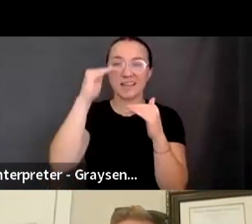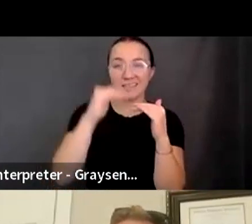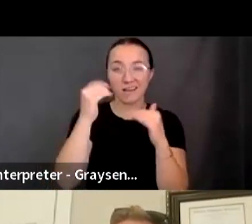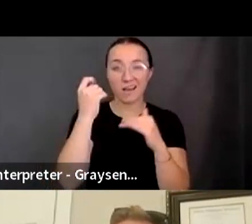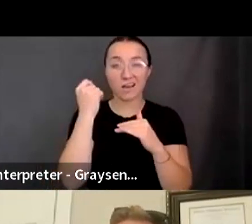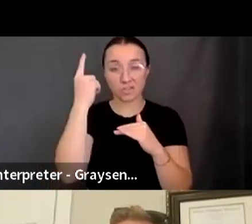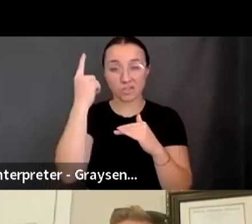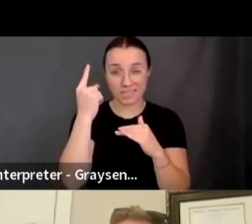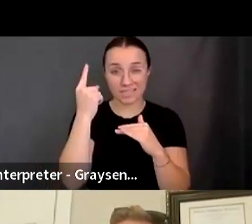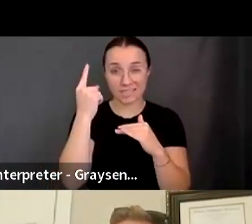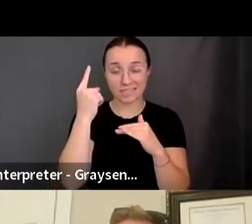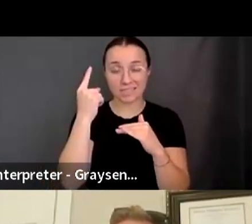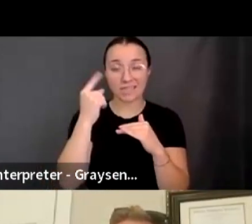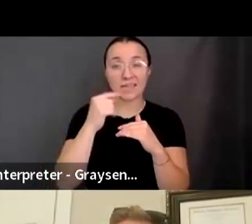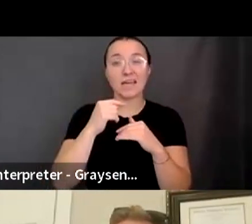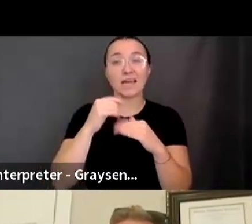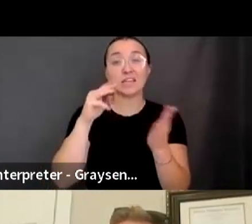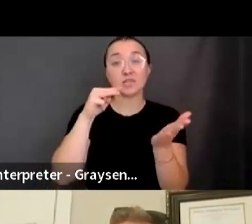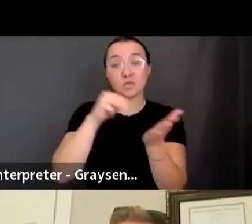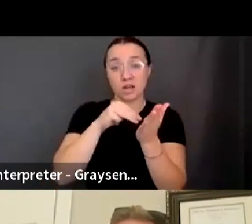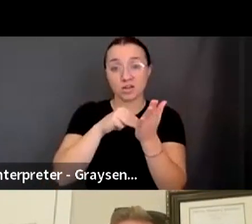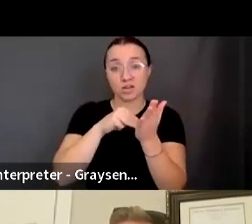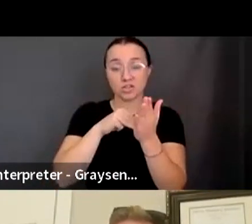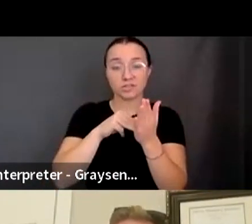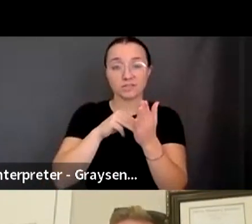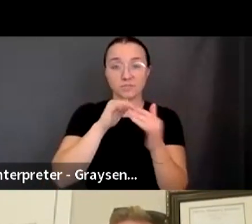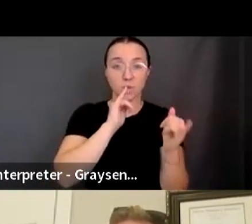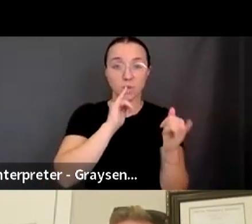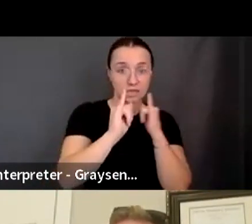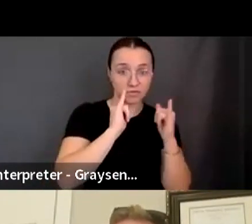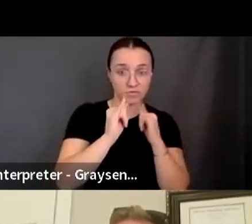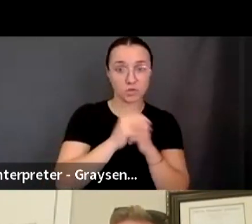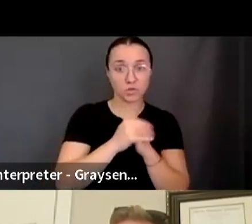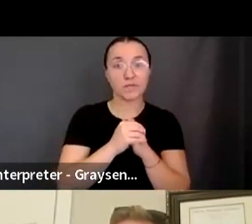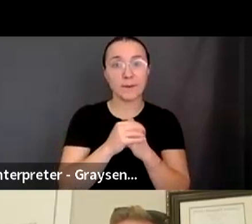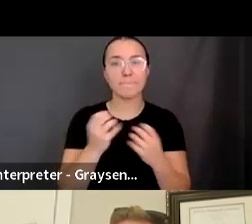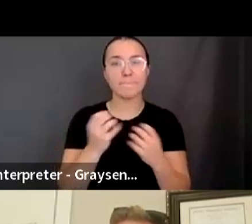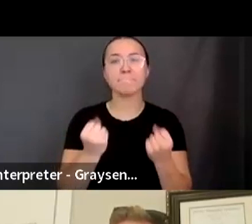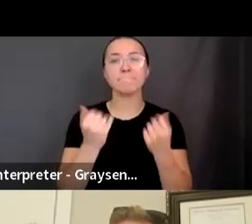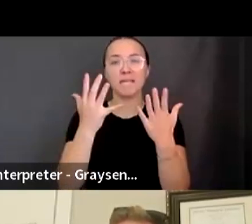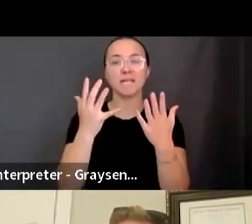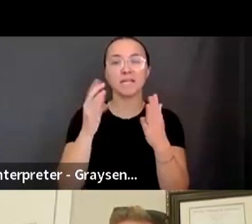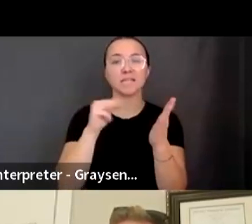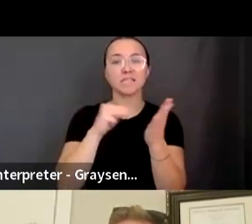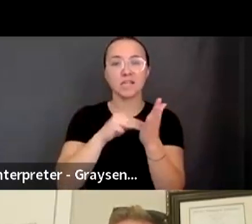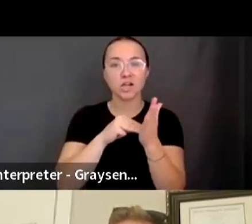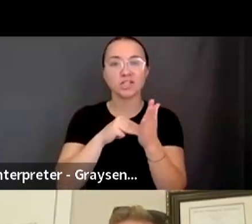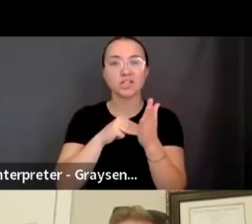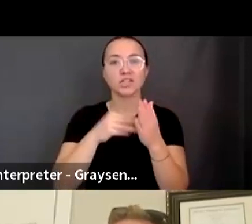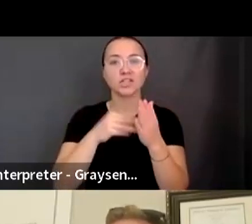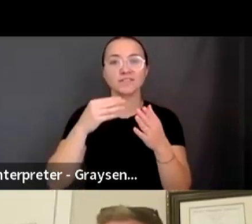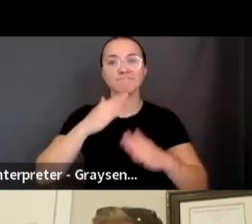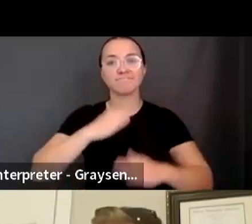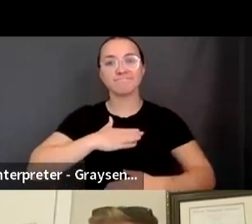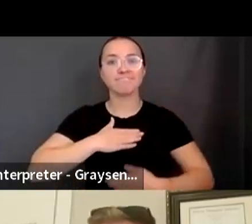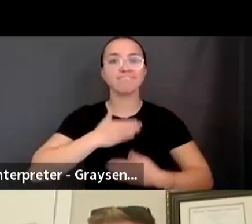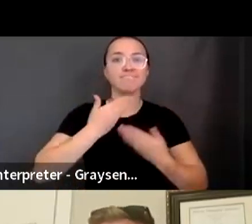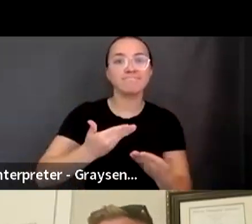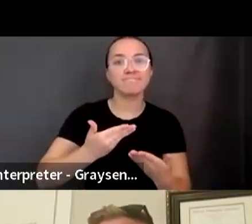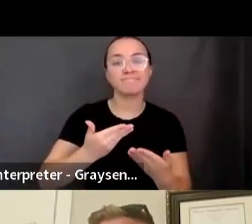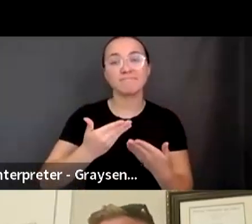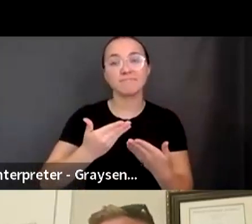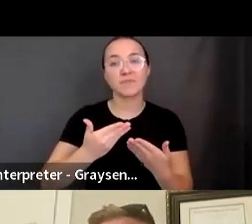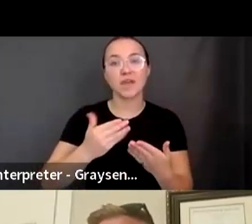who were sort of anonymously interviewed so their names wouldn't appear, many of them just like admitted to not taking